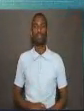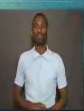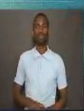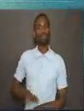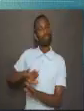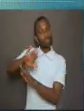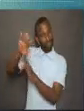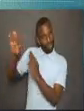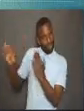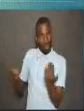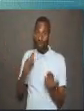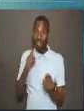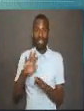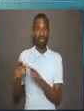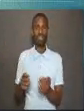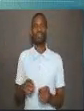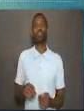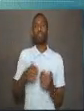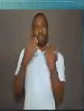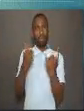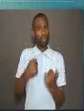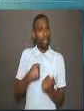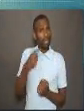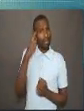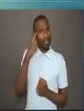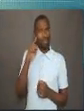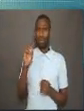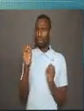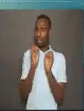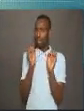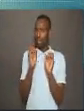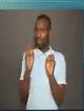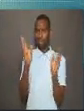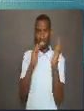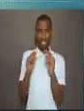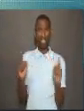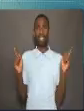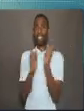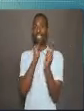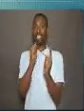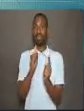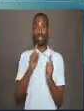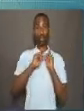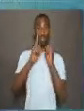Welcome back, everyone. I'm sure you had no trouble answering this question.